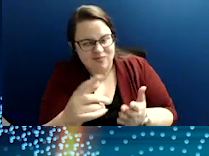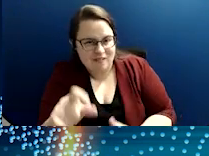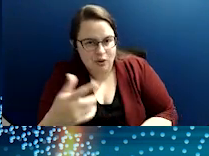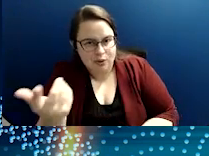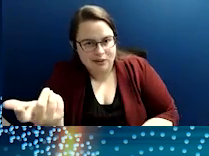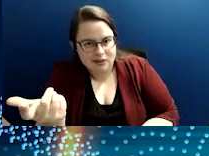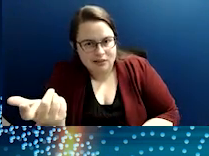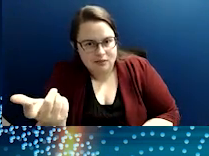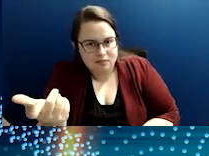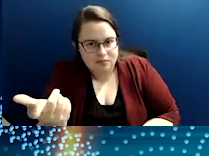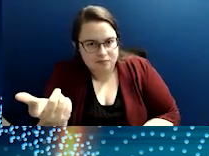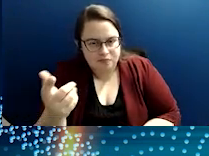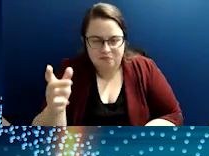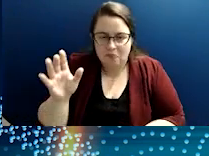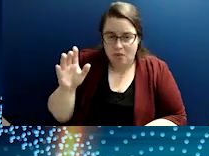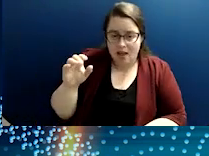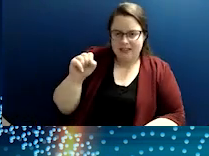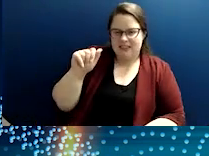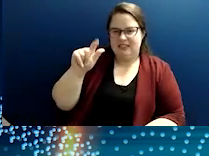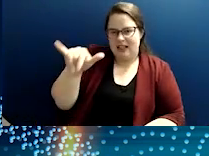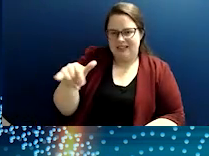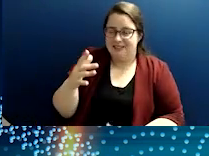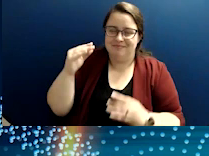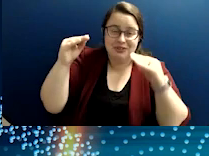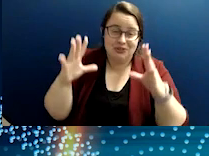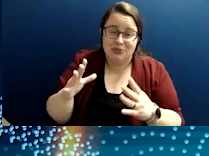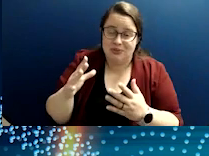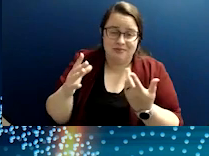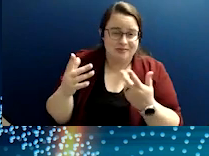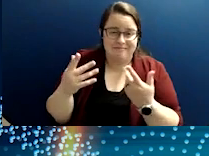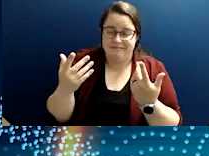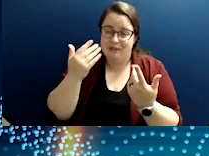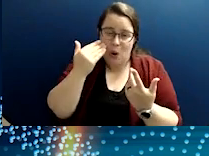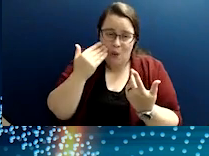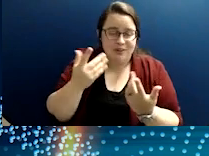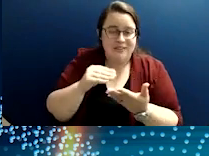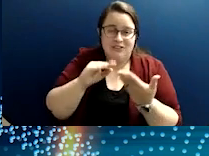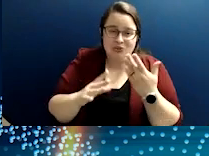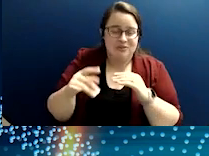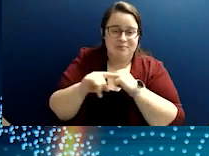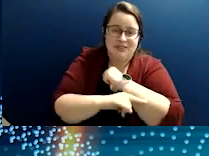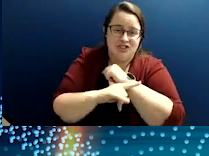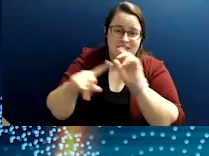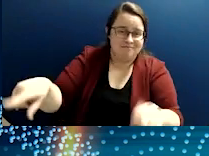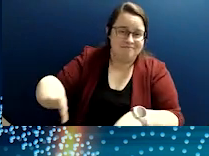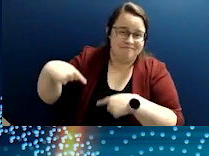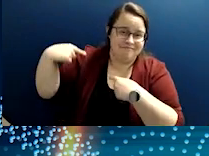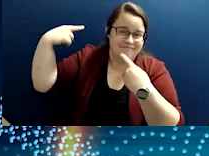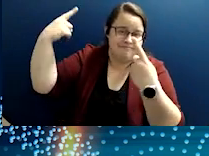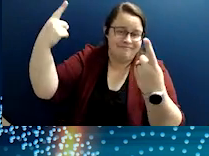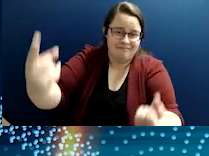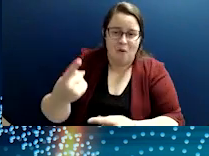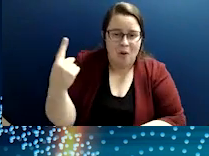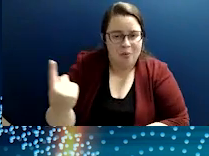students have always been Sure. cheating. They've always done it. This is just another way to do it. They're going to come up with more ways to do it. And, and so we just,